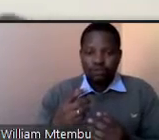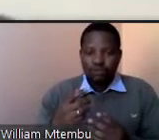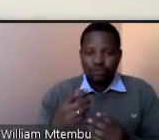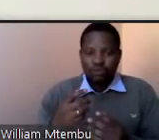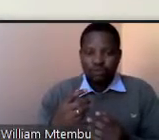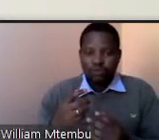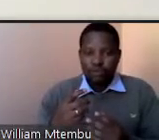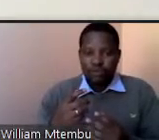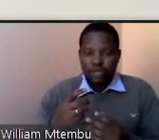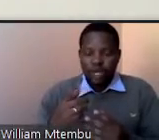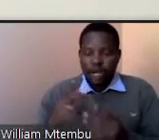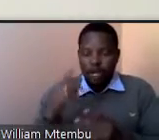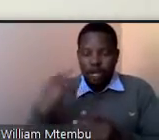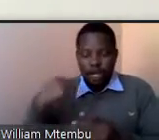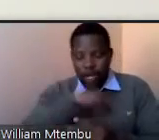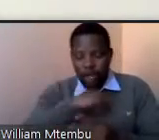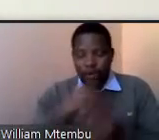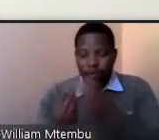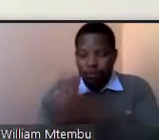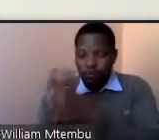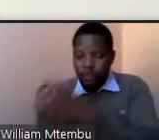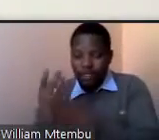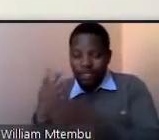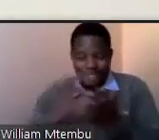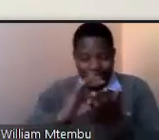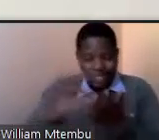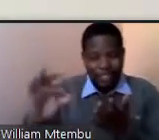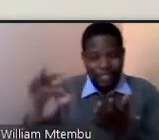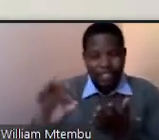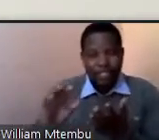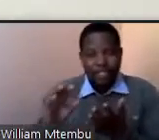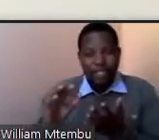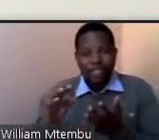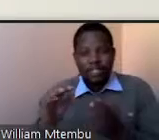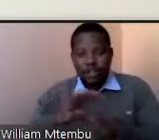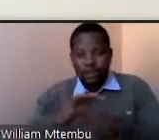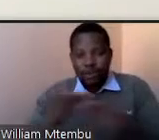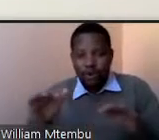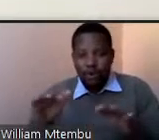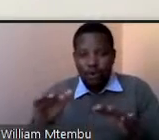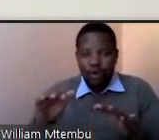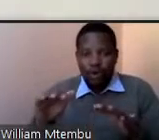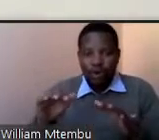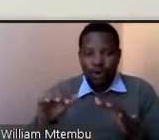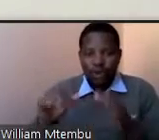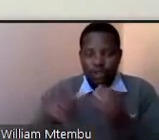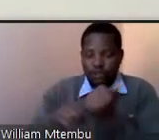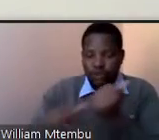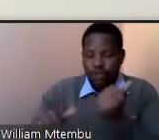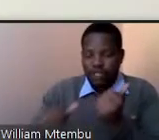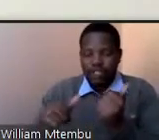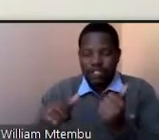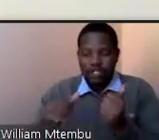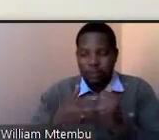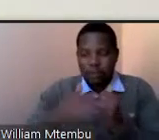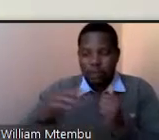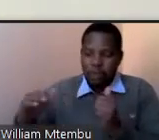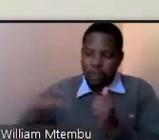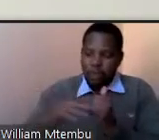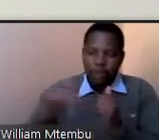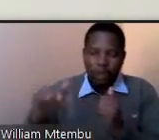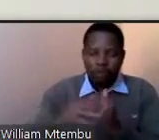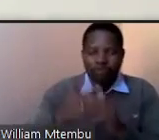our produce is clean, and there are no spillage from the sewage system that goes to our